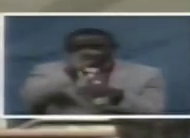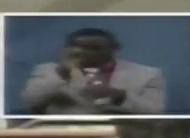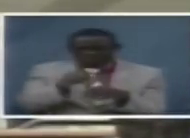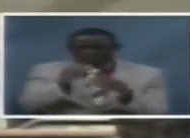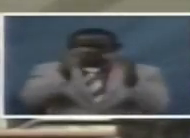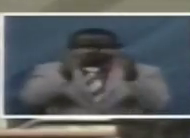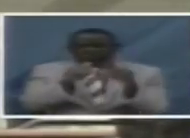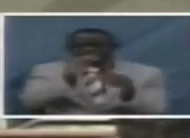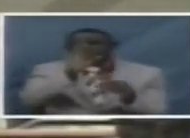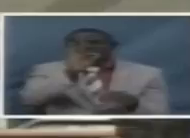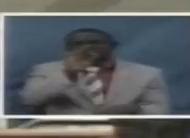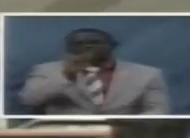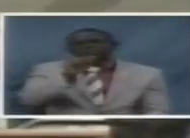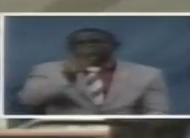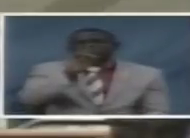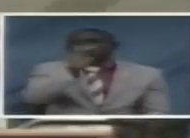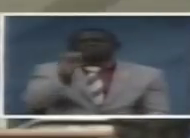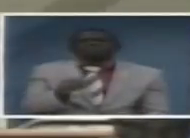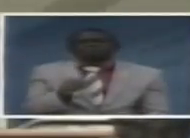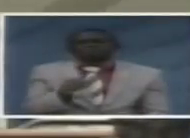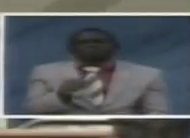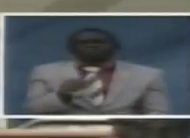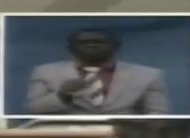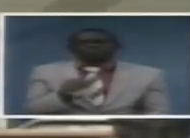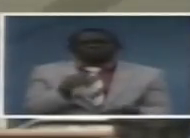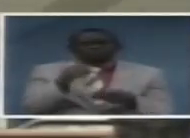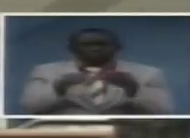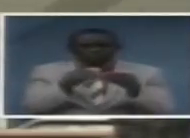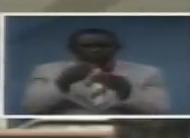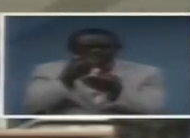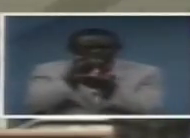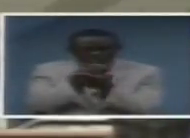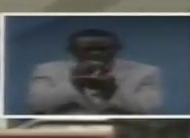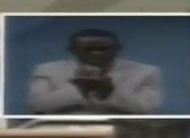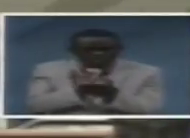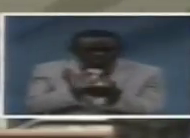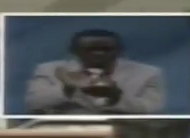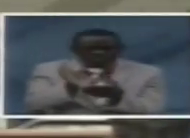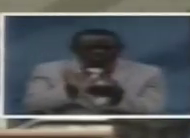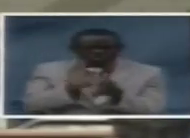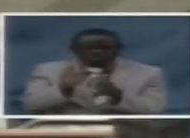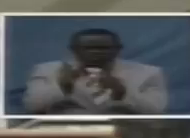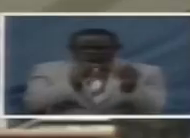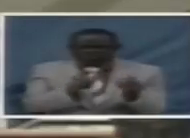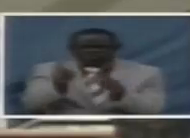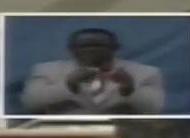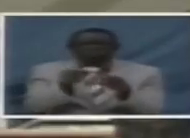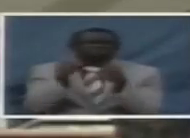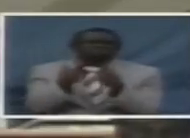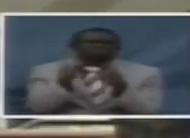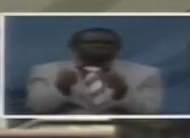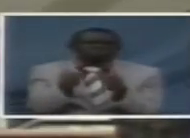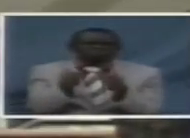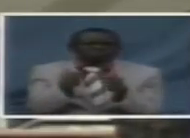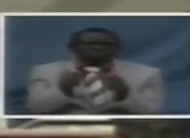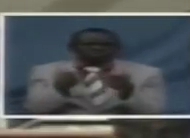over the same period. The overall performance and condition of the financial sector remained satisfactory as at the end